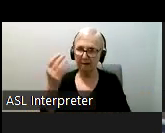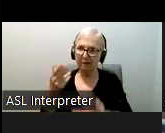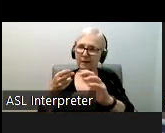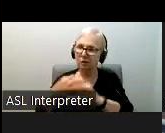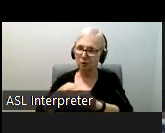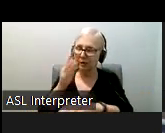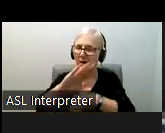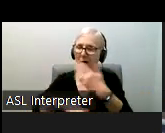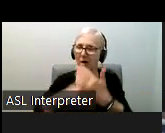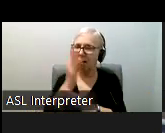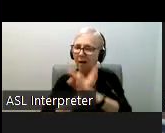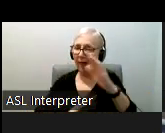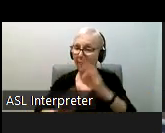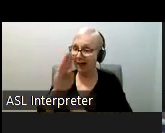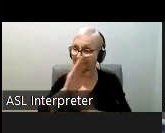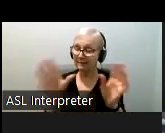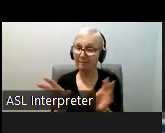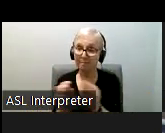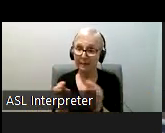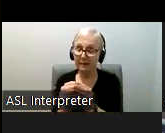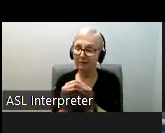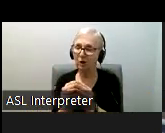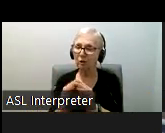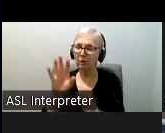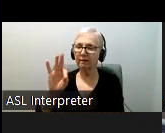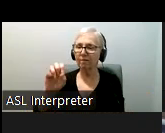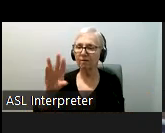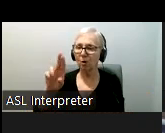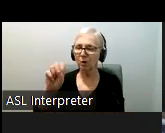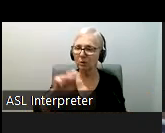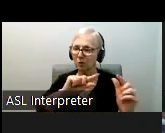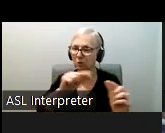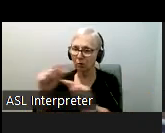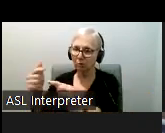hands meeting, and they're now doing some focus groups and some